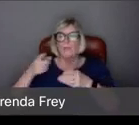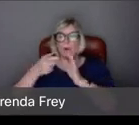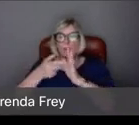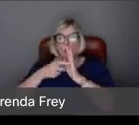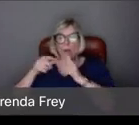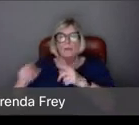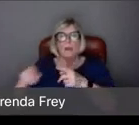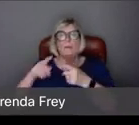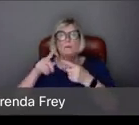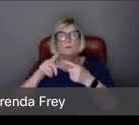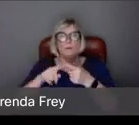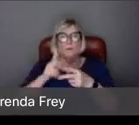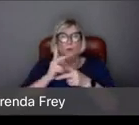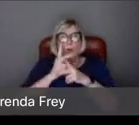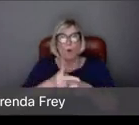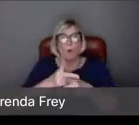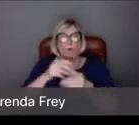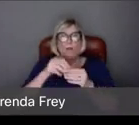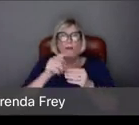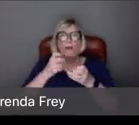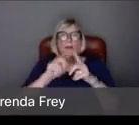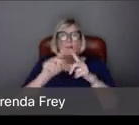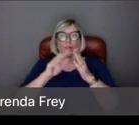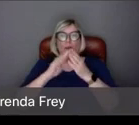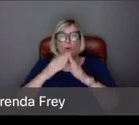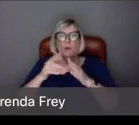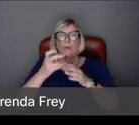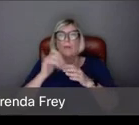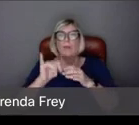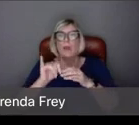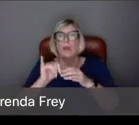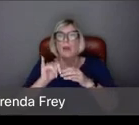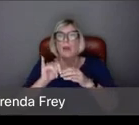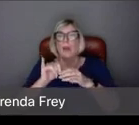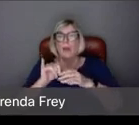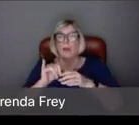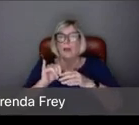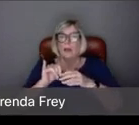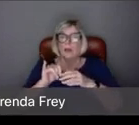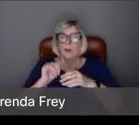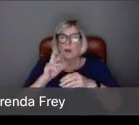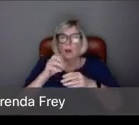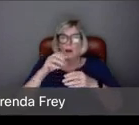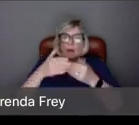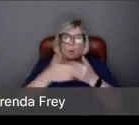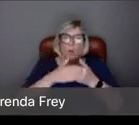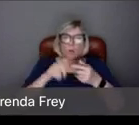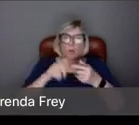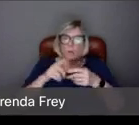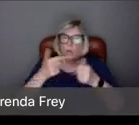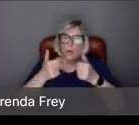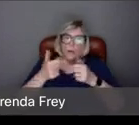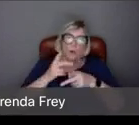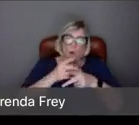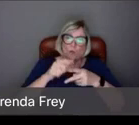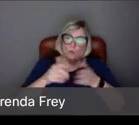take deposits from. But I don't know the numbers on whether loans to small businesses are necessarily